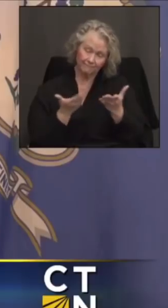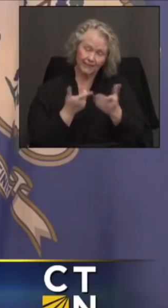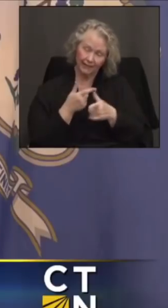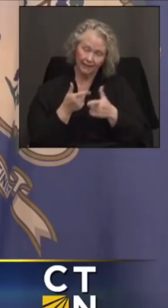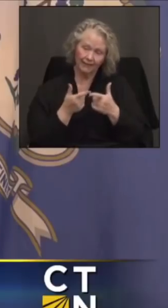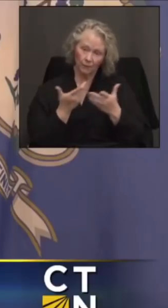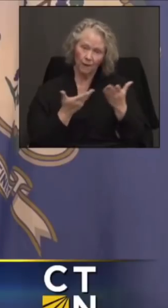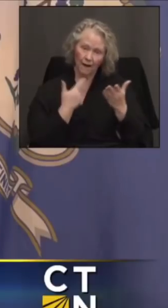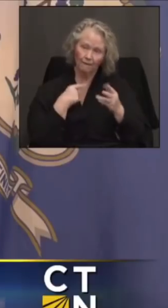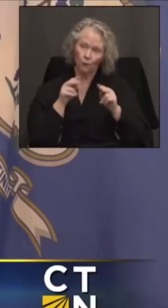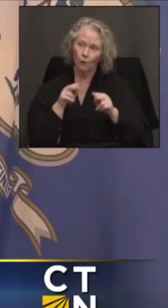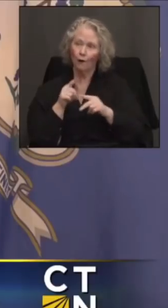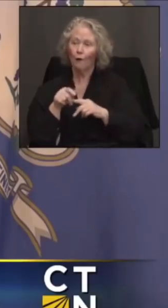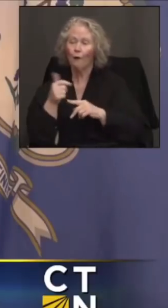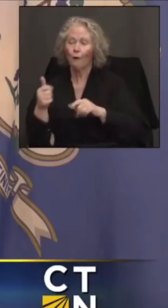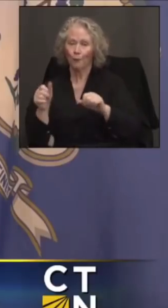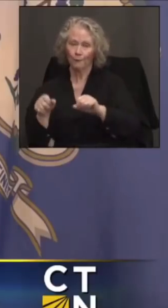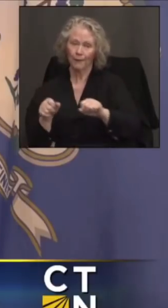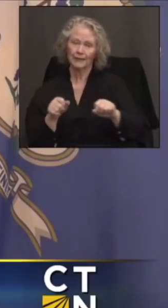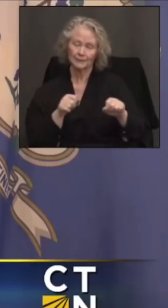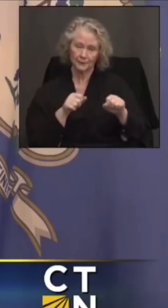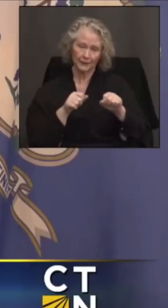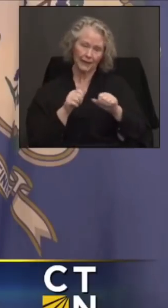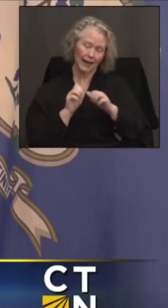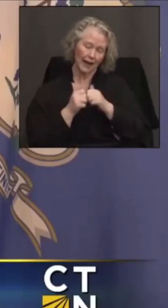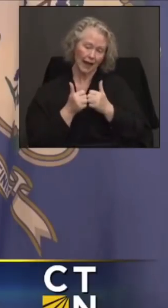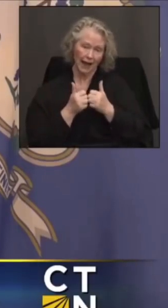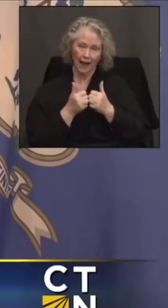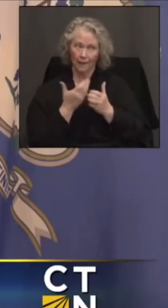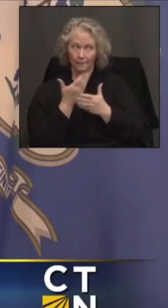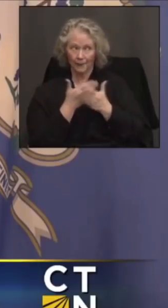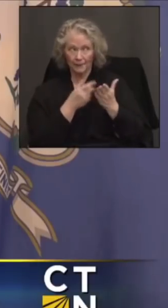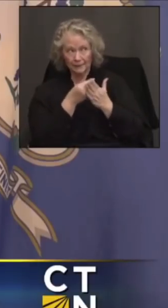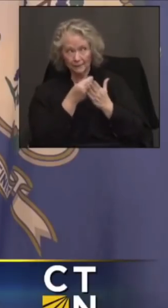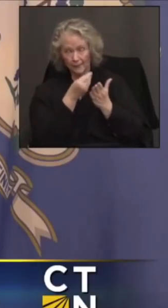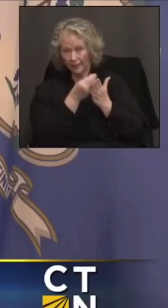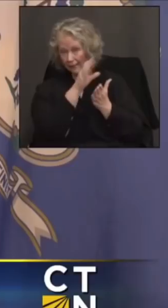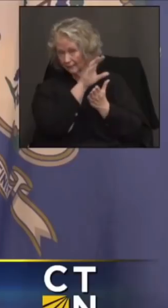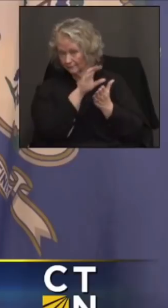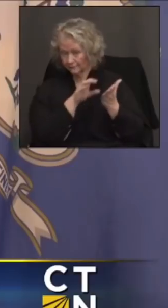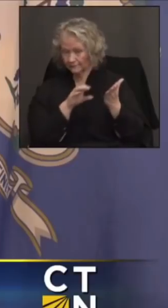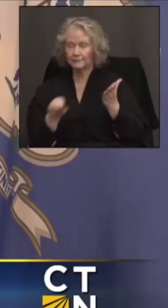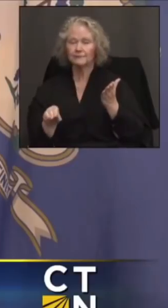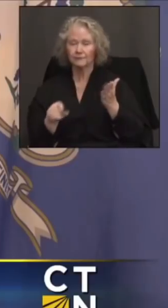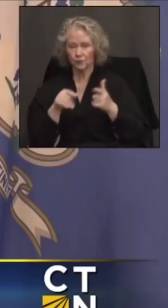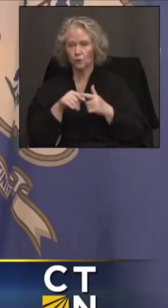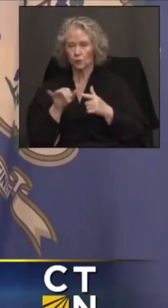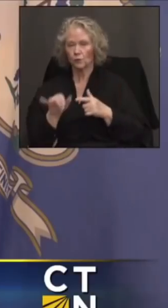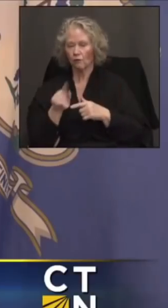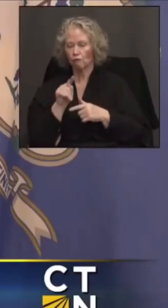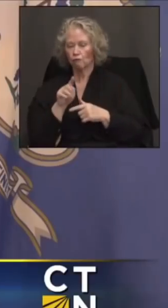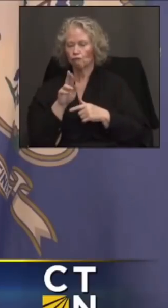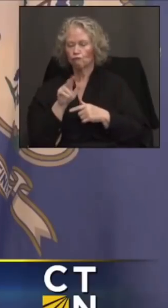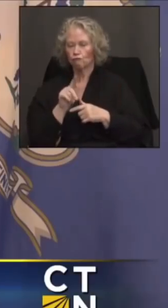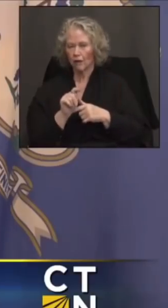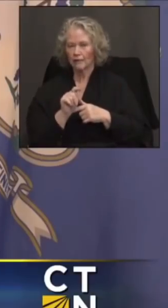look at some of our other funding and see perhaps if we should put some of that into the trust fund just to